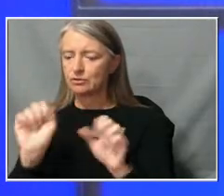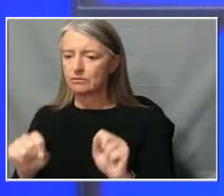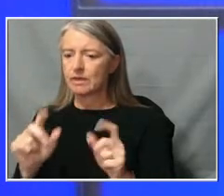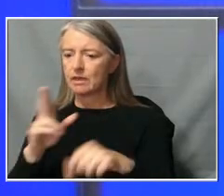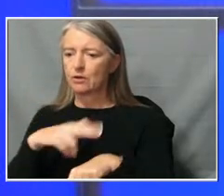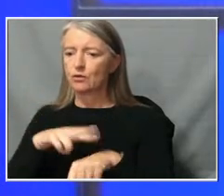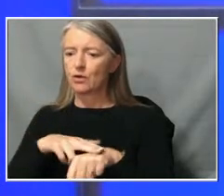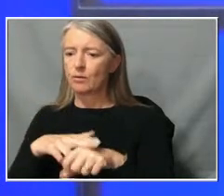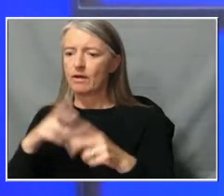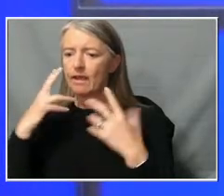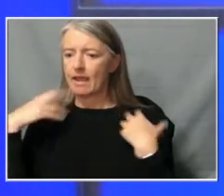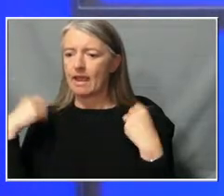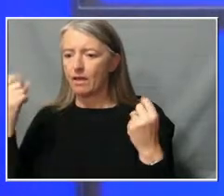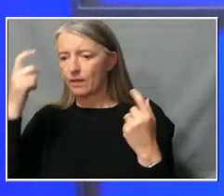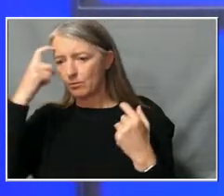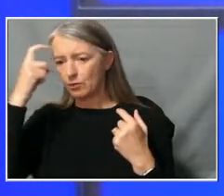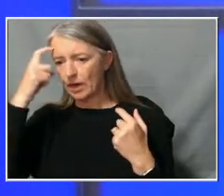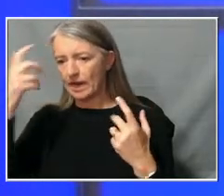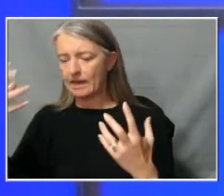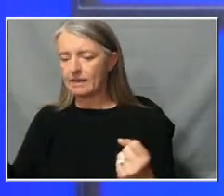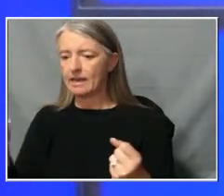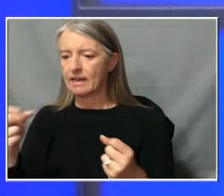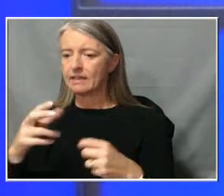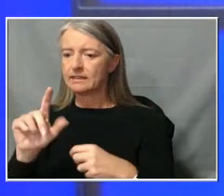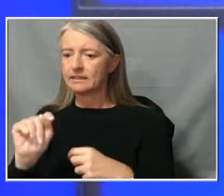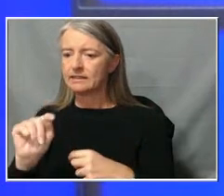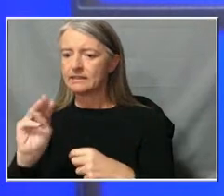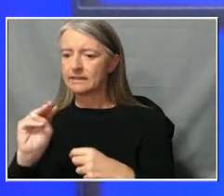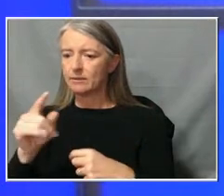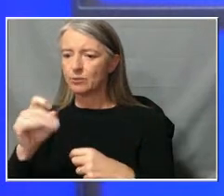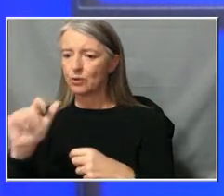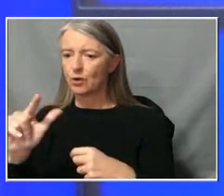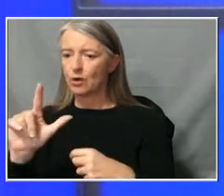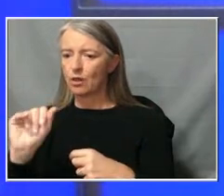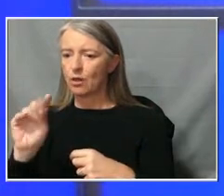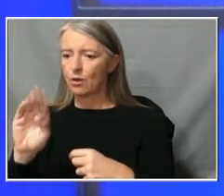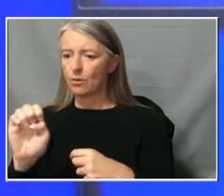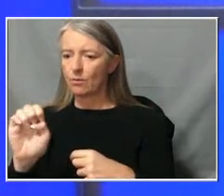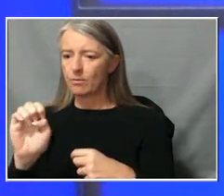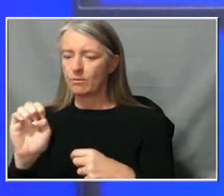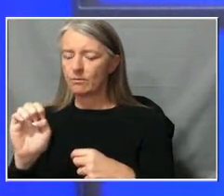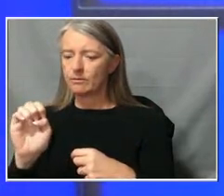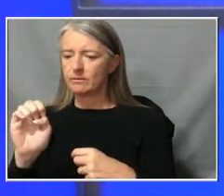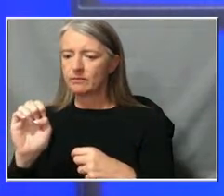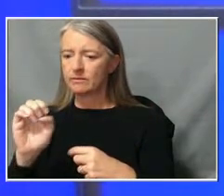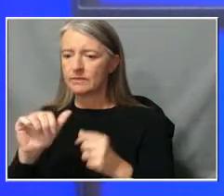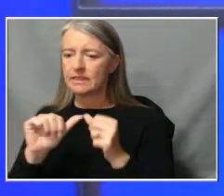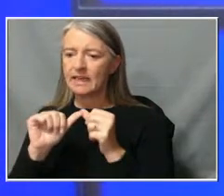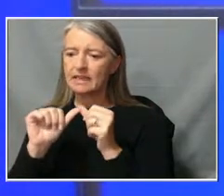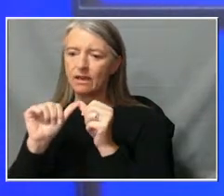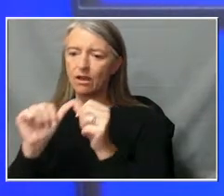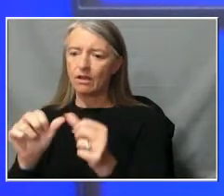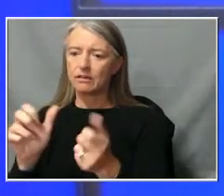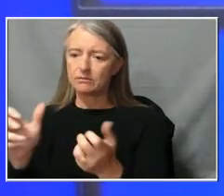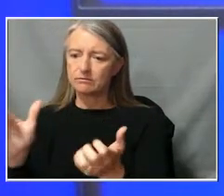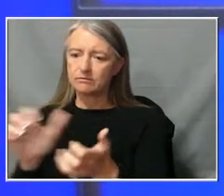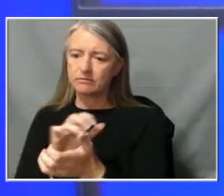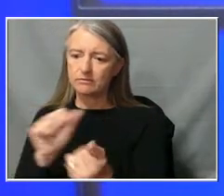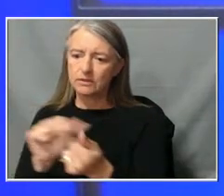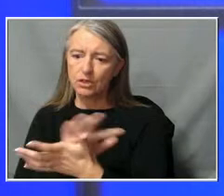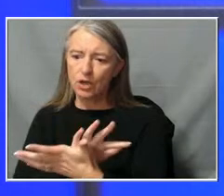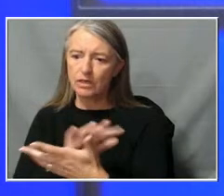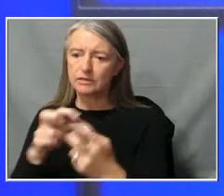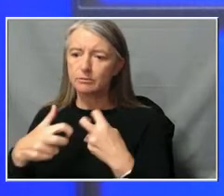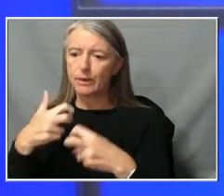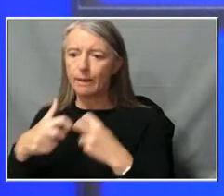healthy brain and temporal lobes. And radiation to those structures can cause lots of long-term side effects in terms of issues with short-term